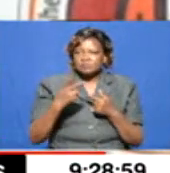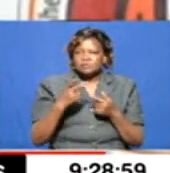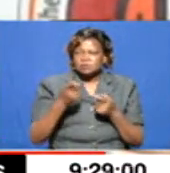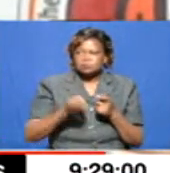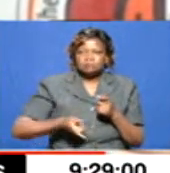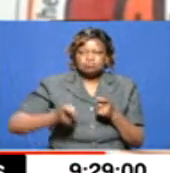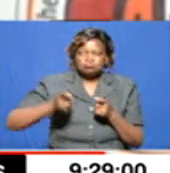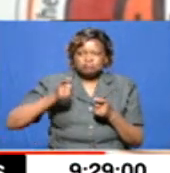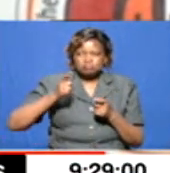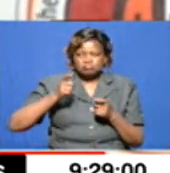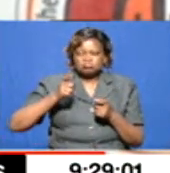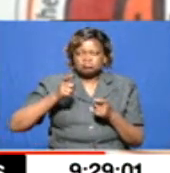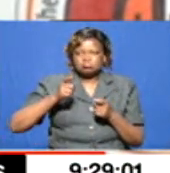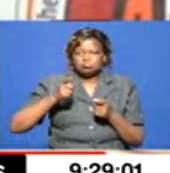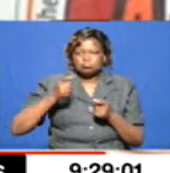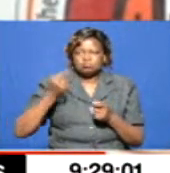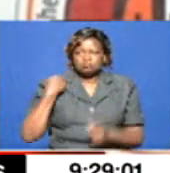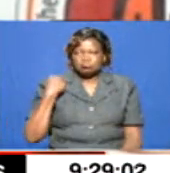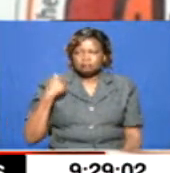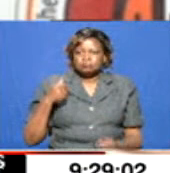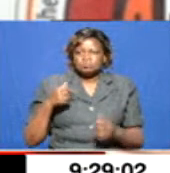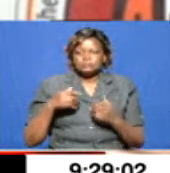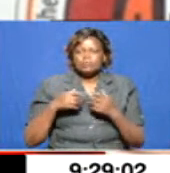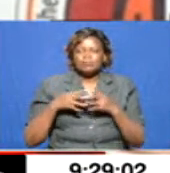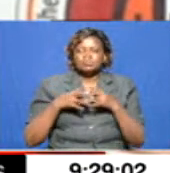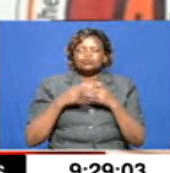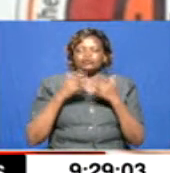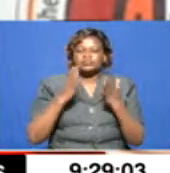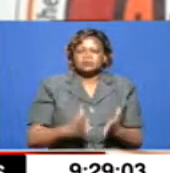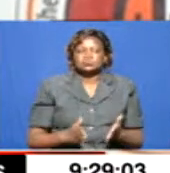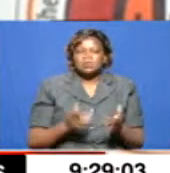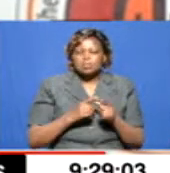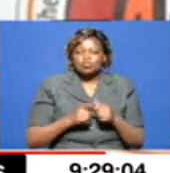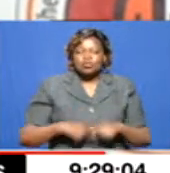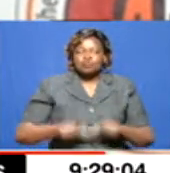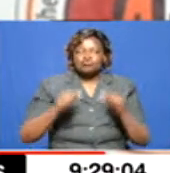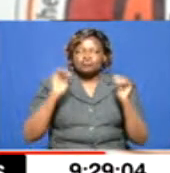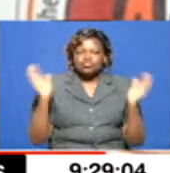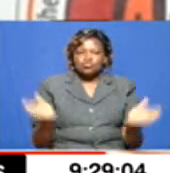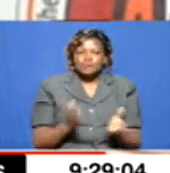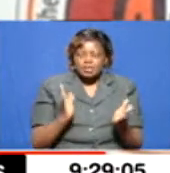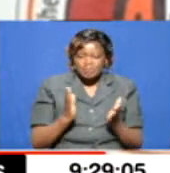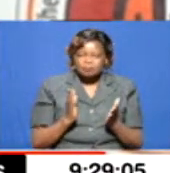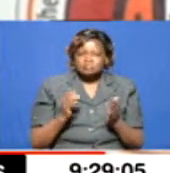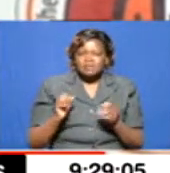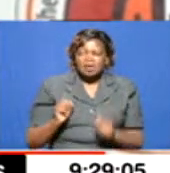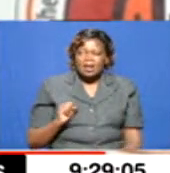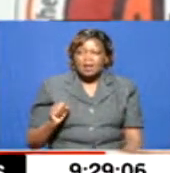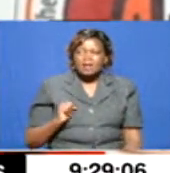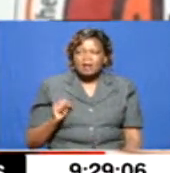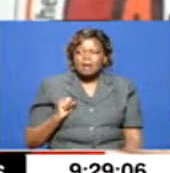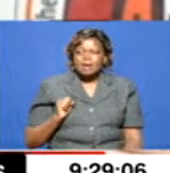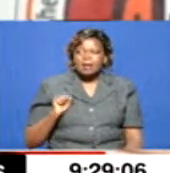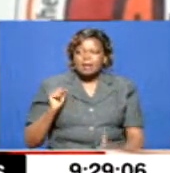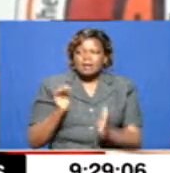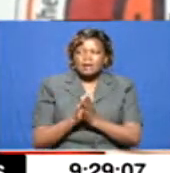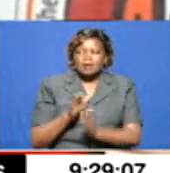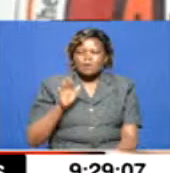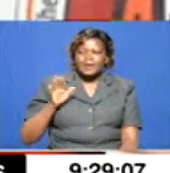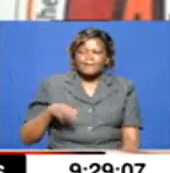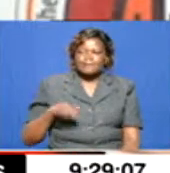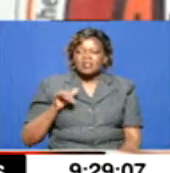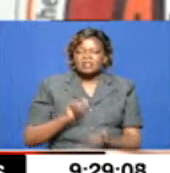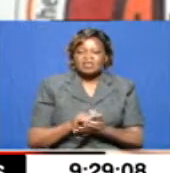an upsurge in the numbers of engineers. And we continue to encourage girls and women that this is a